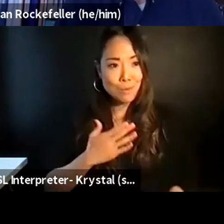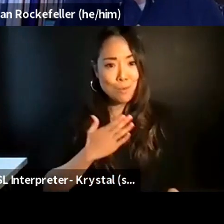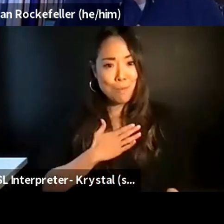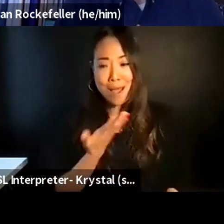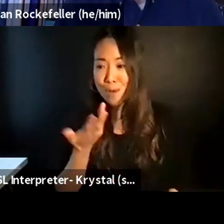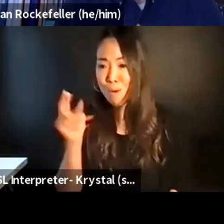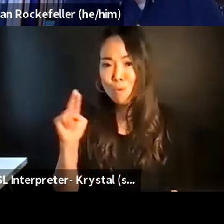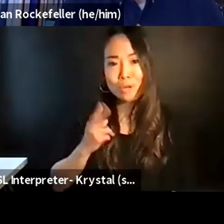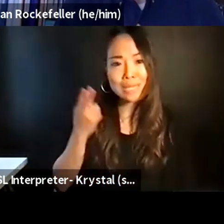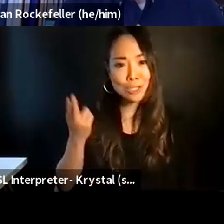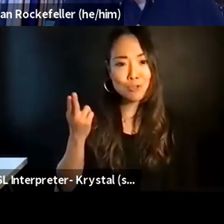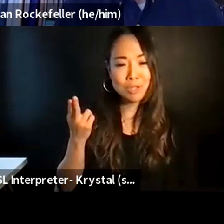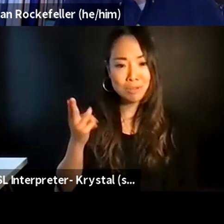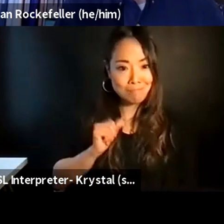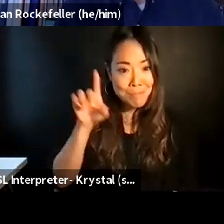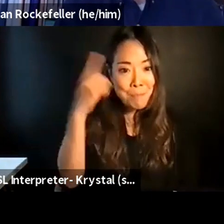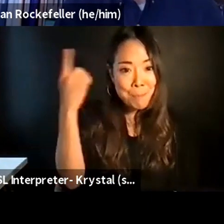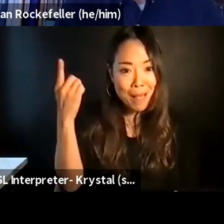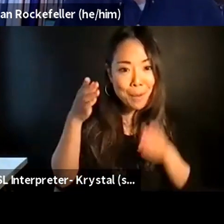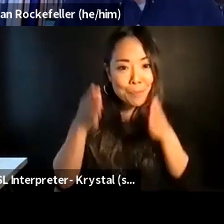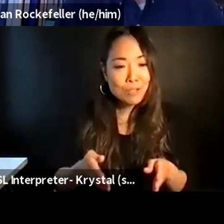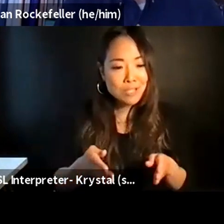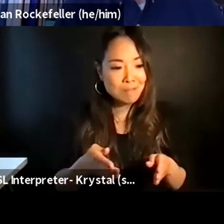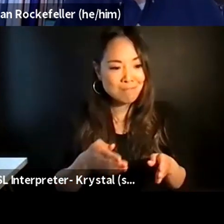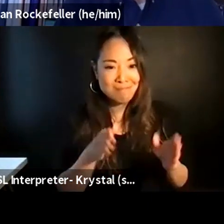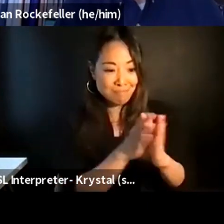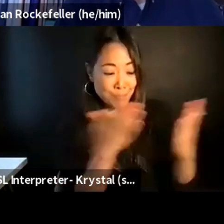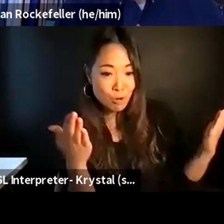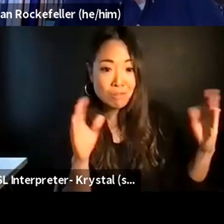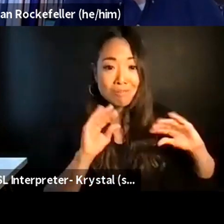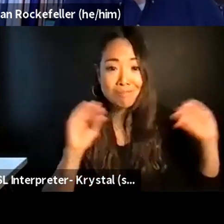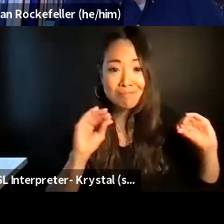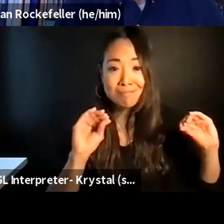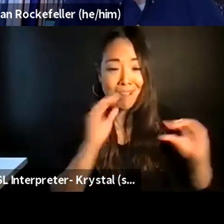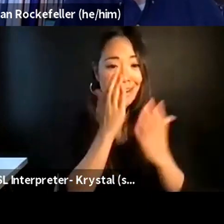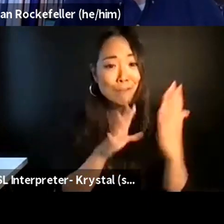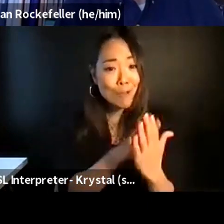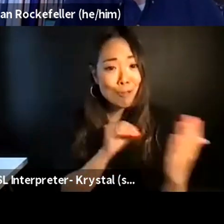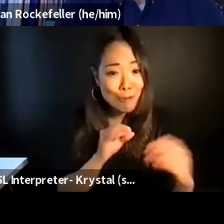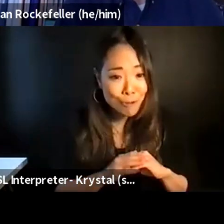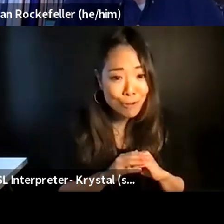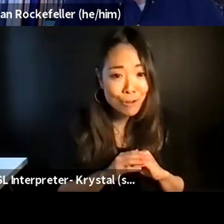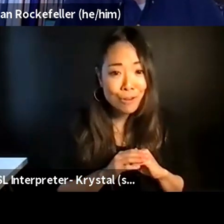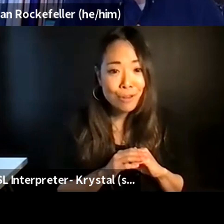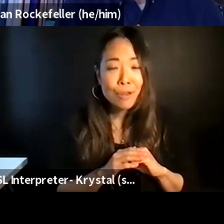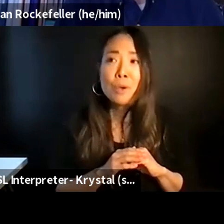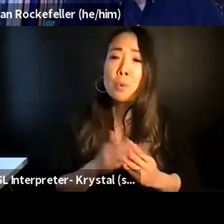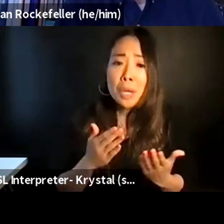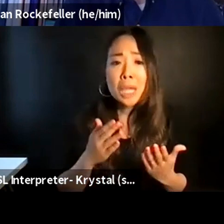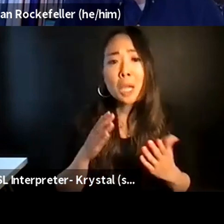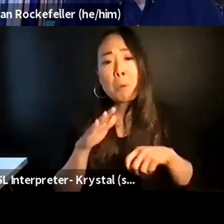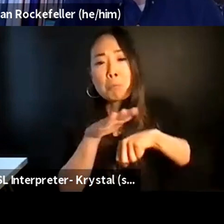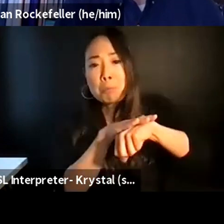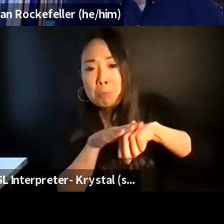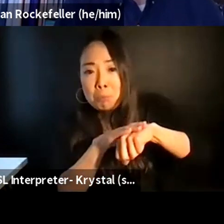learned because there hasn't been the opportunity to have those pieces of information highlighted. We kind of get the general overall story of Rosa Parks,